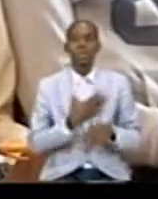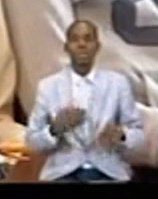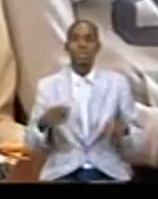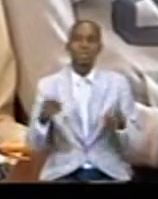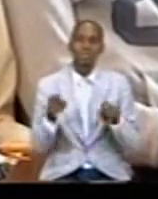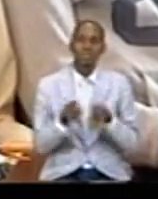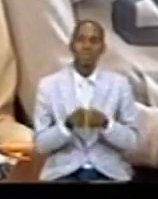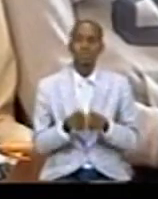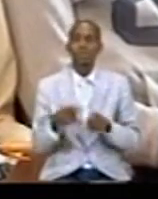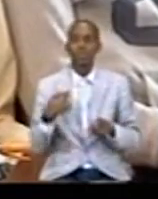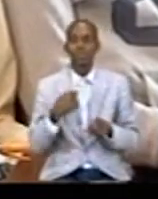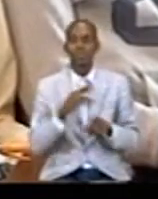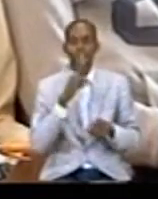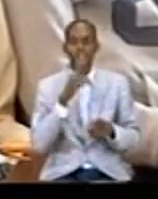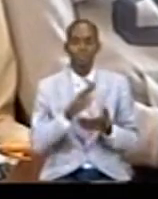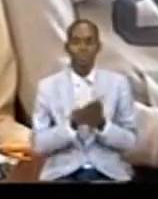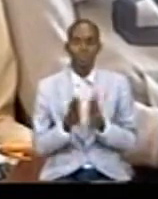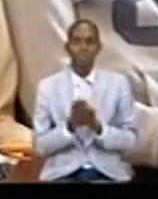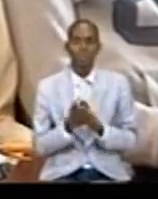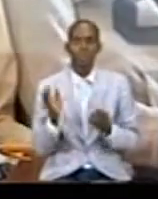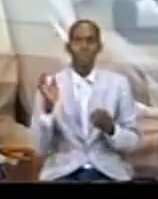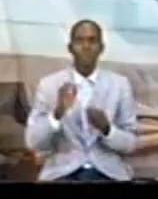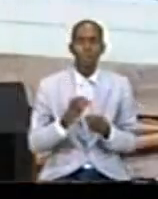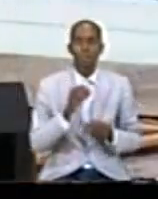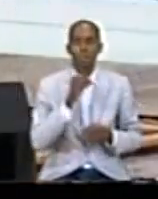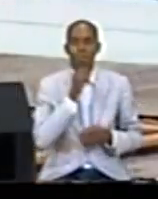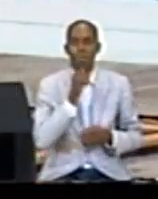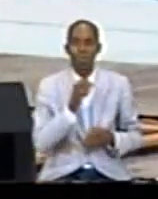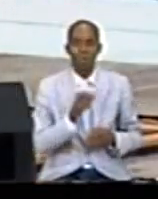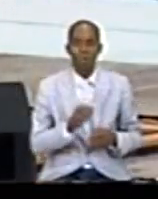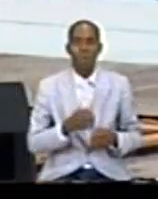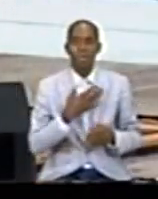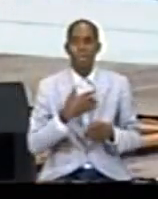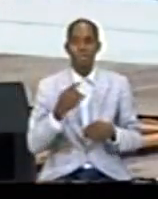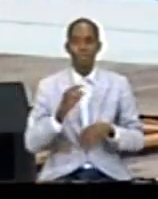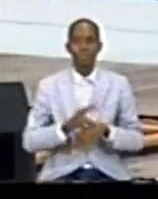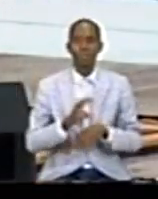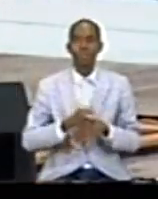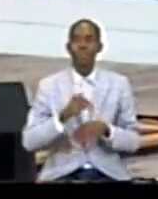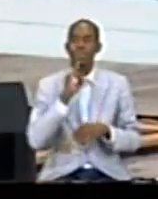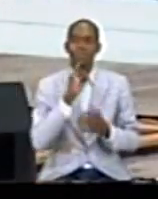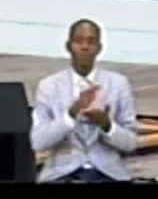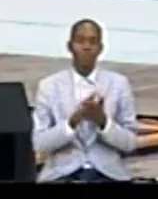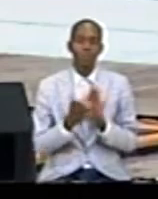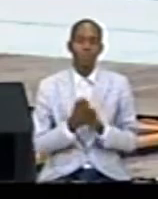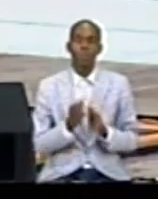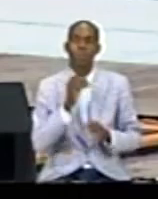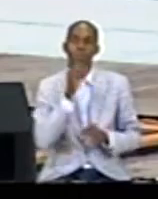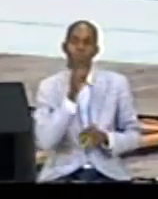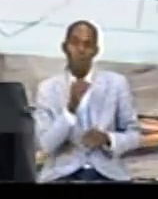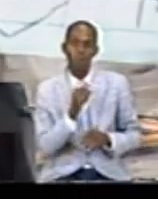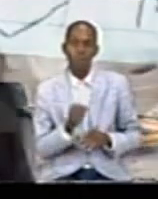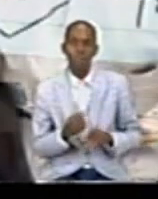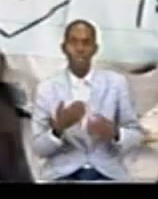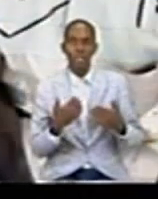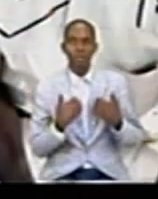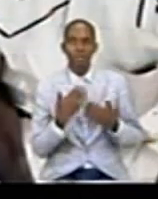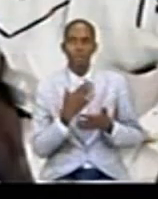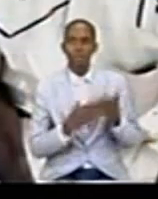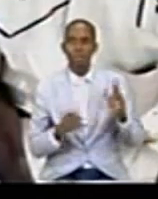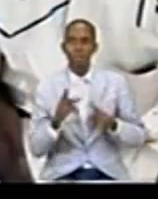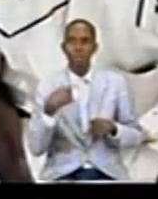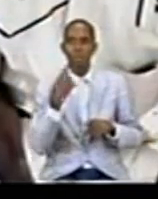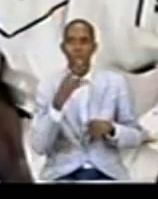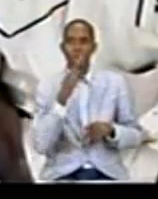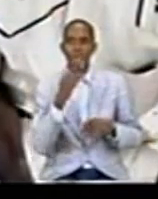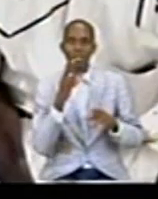know, getting older, the congregation Deeper Life is becoming an older congregation. We have some people now, they're in their 70s,